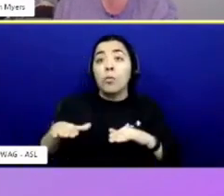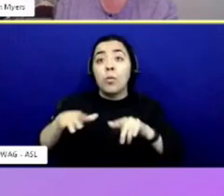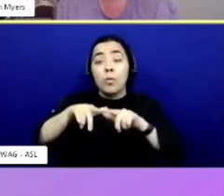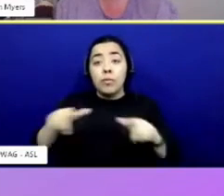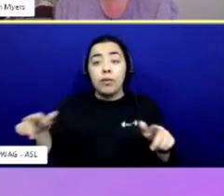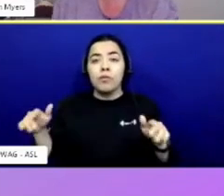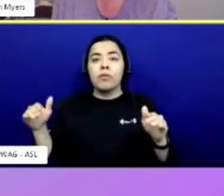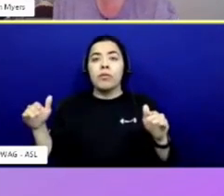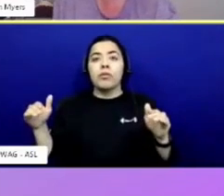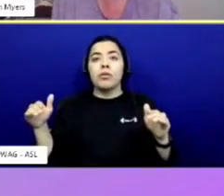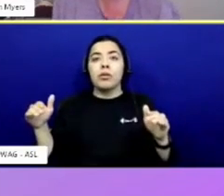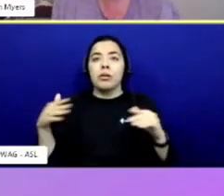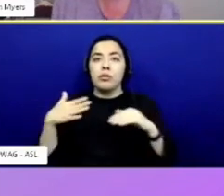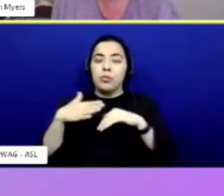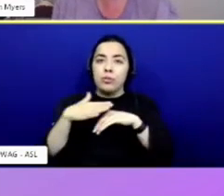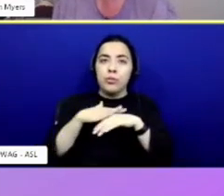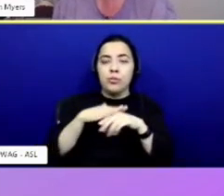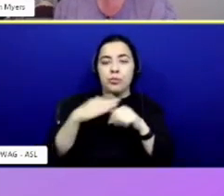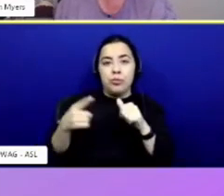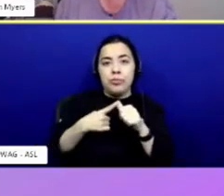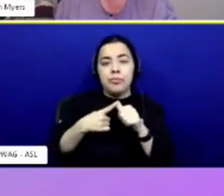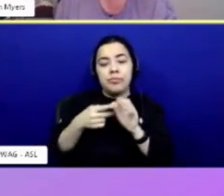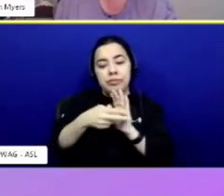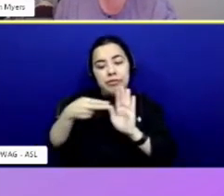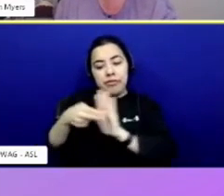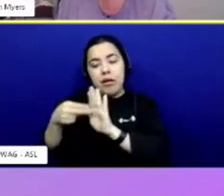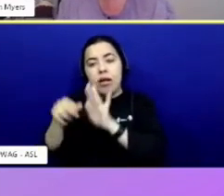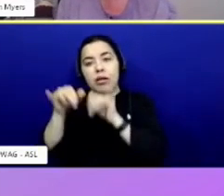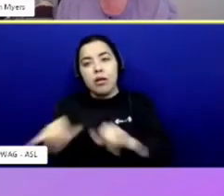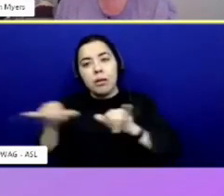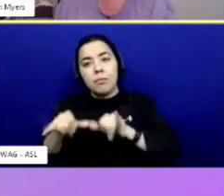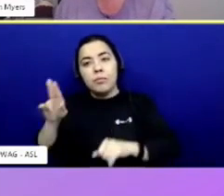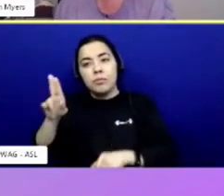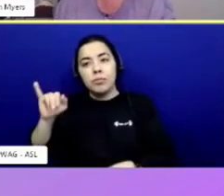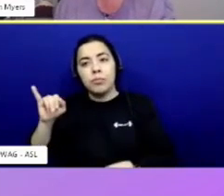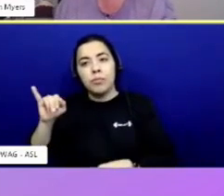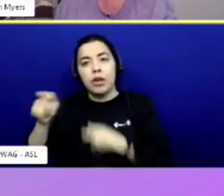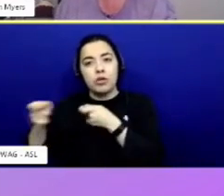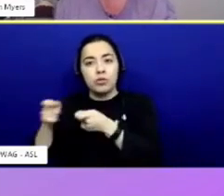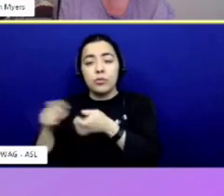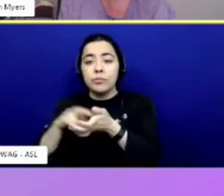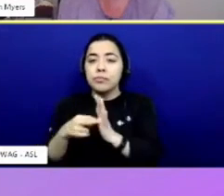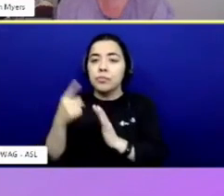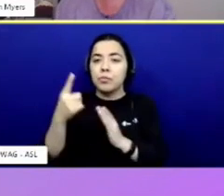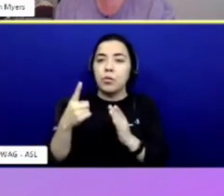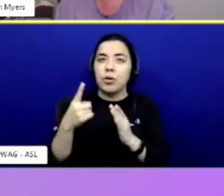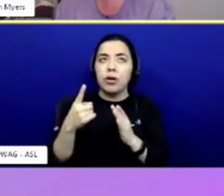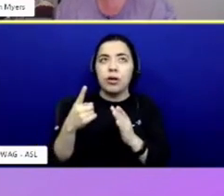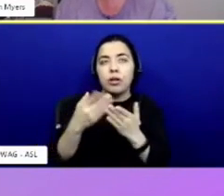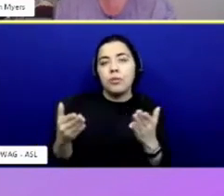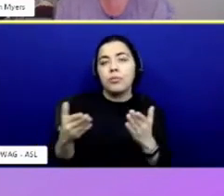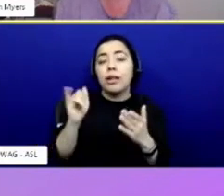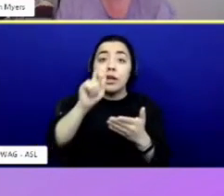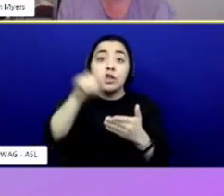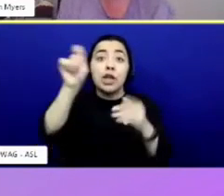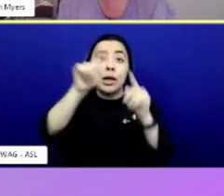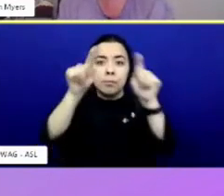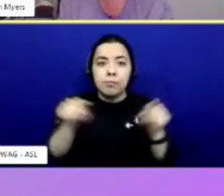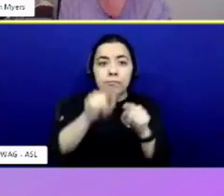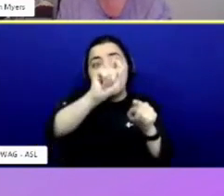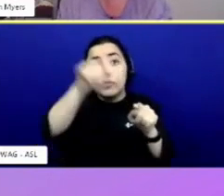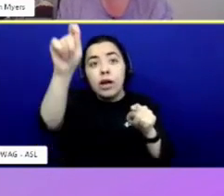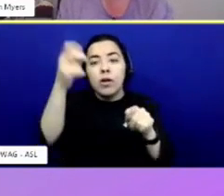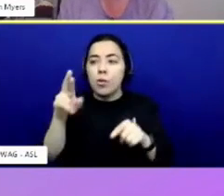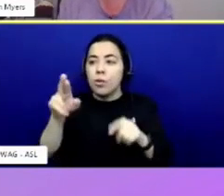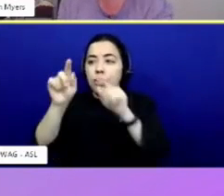to define common UI controls. So you can have an object for like a checkbox, or you could have an object for a button or